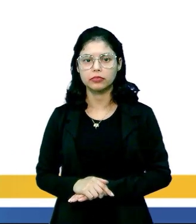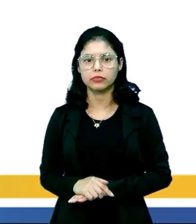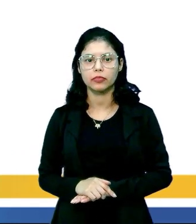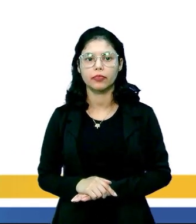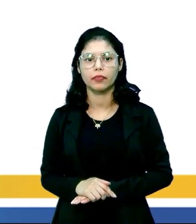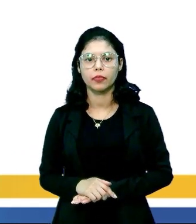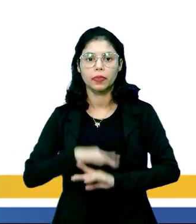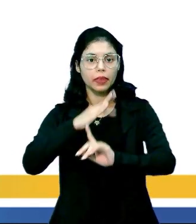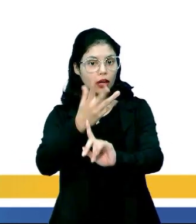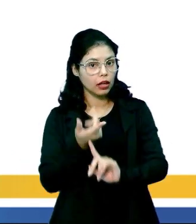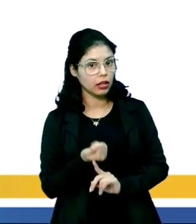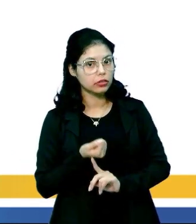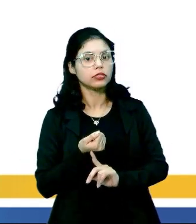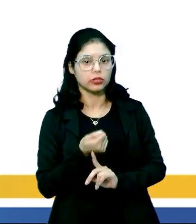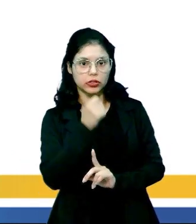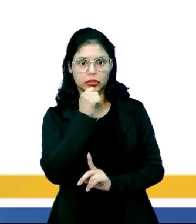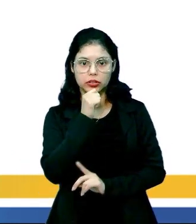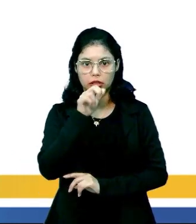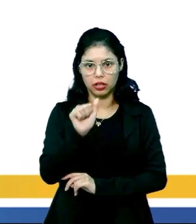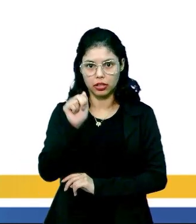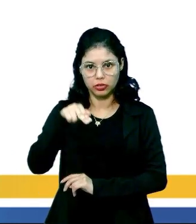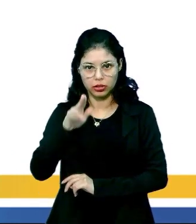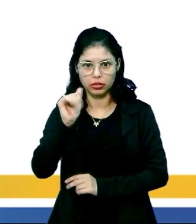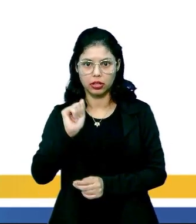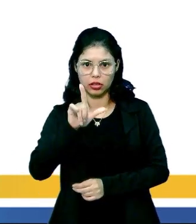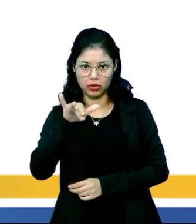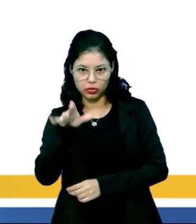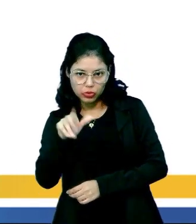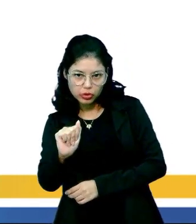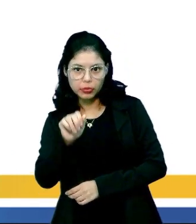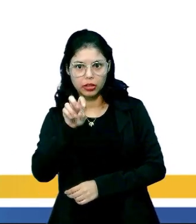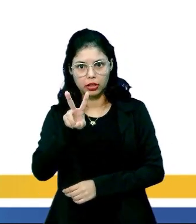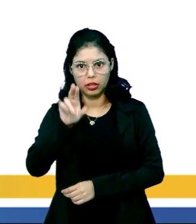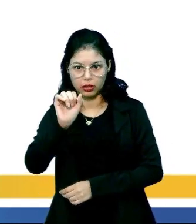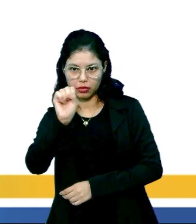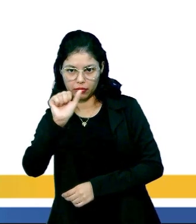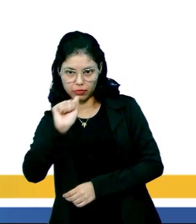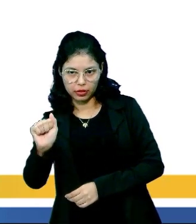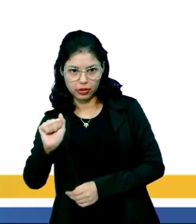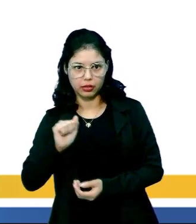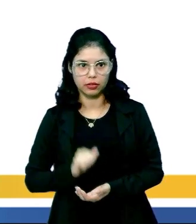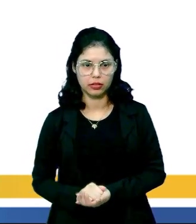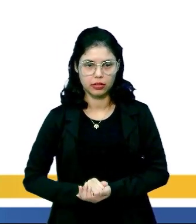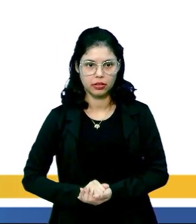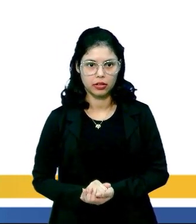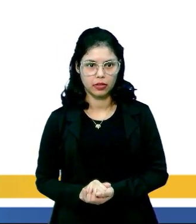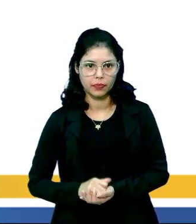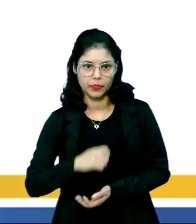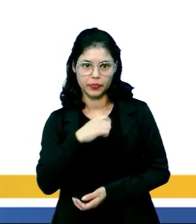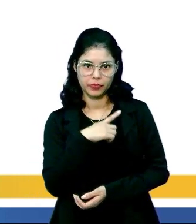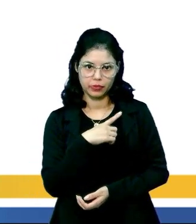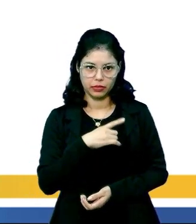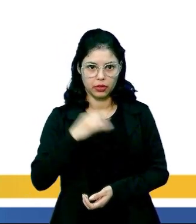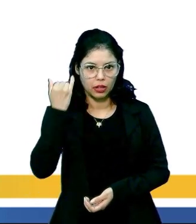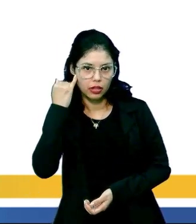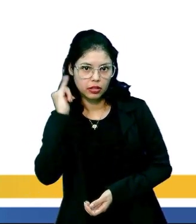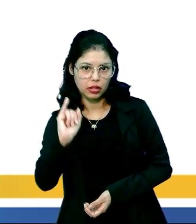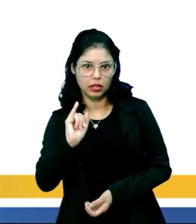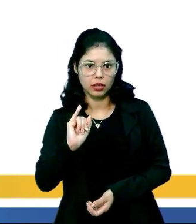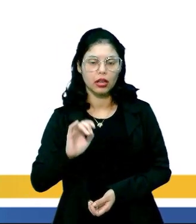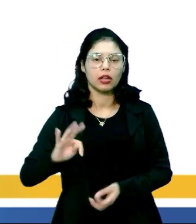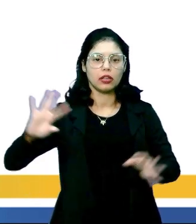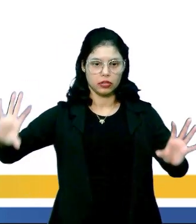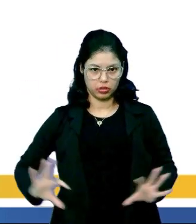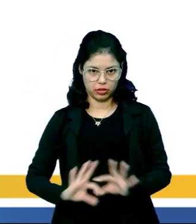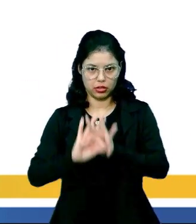music New Artist such as Anita luda and Vanessa Camargo are buying